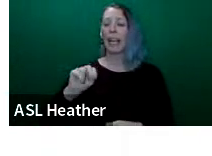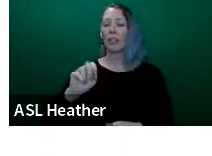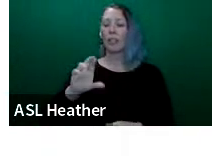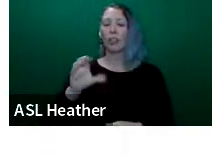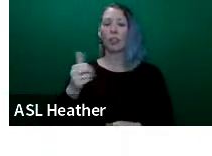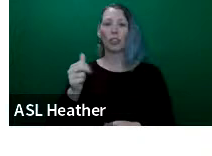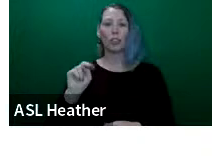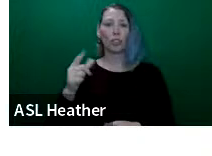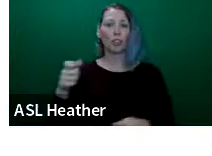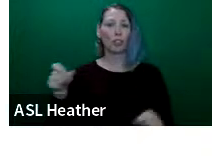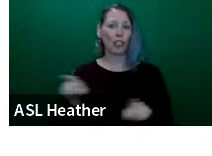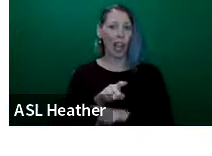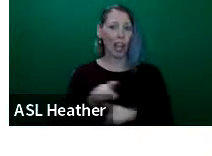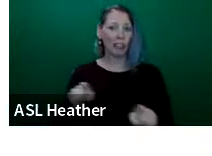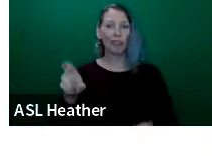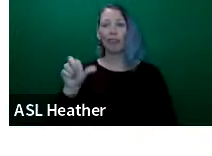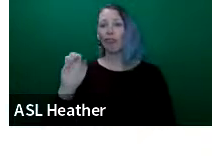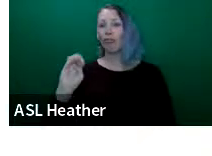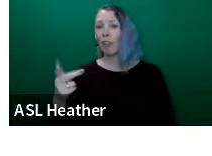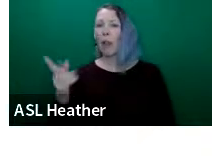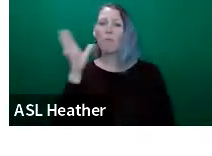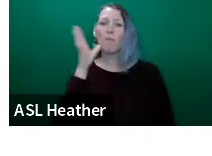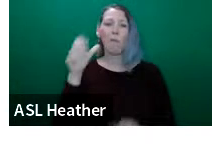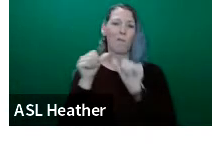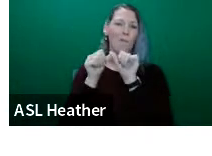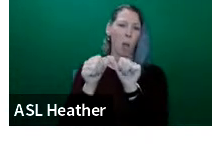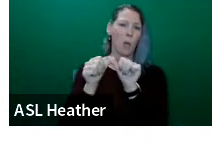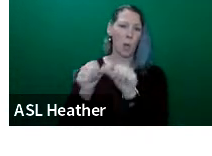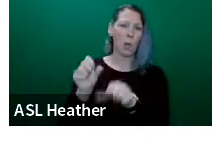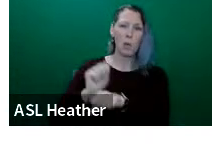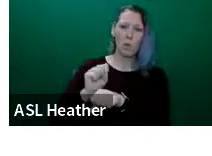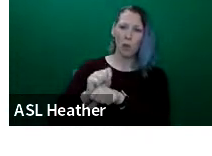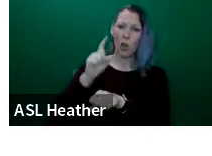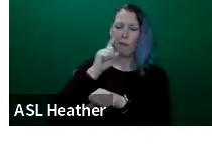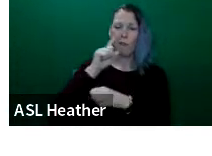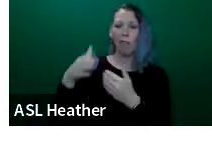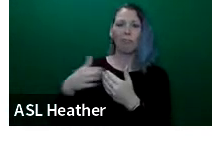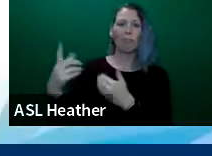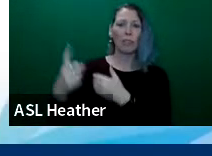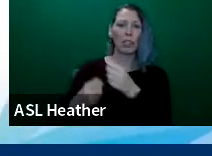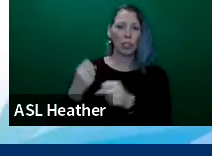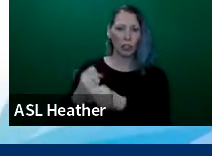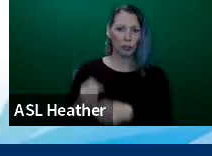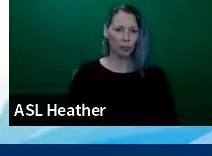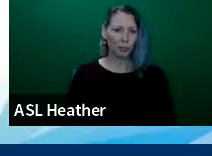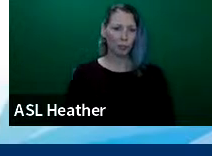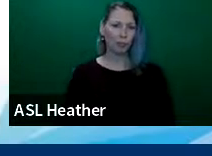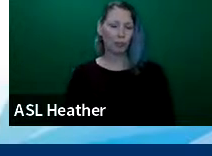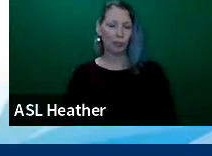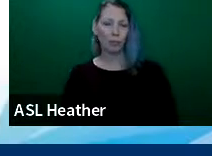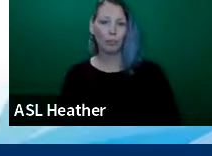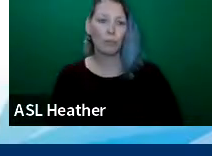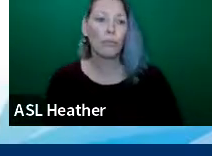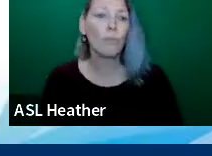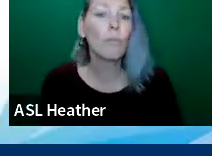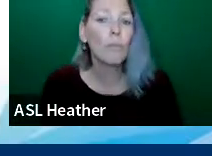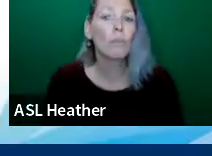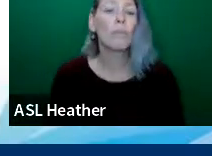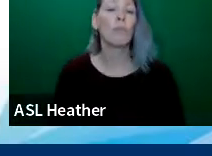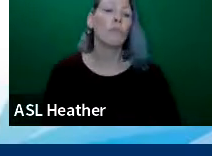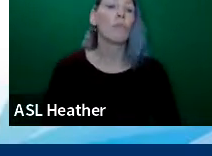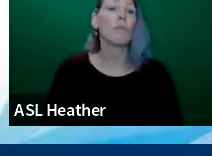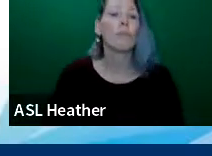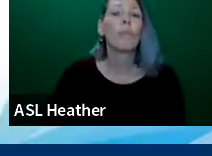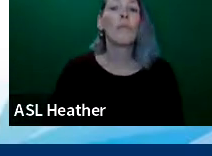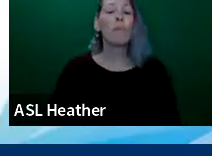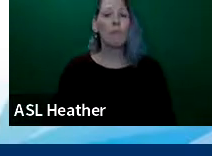information. So that'll be some ongoing work that'll be done over the next year. Next slide, please. So now I'm going to get into some